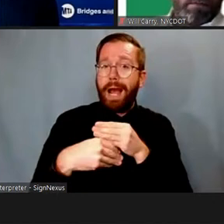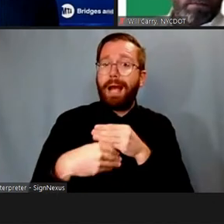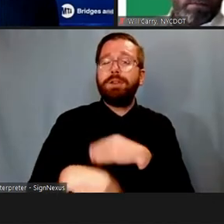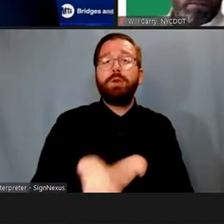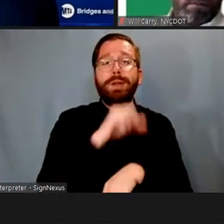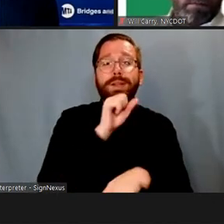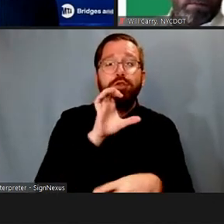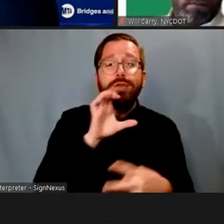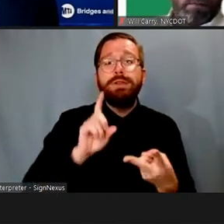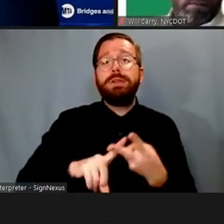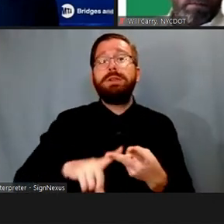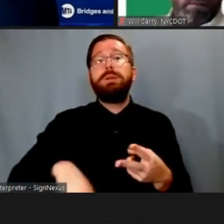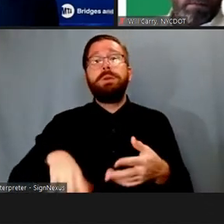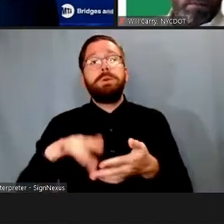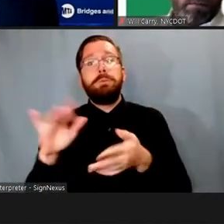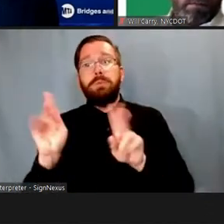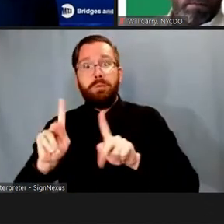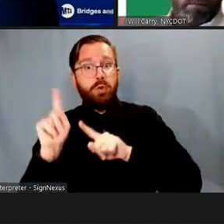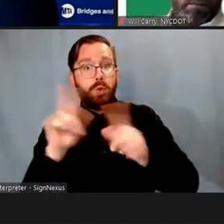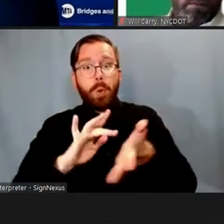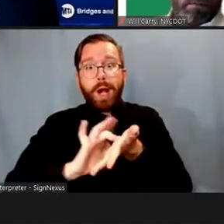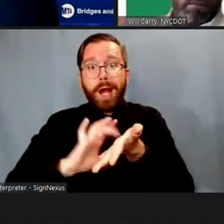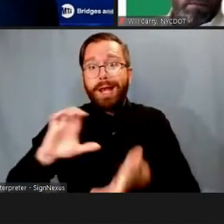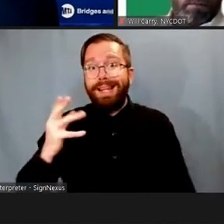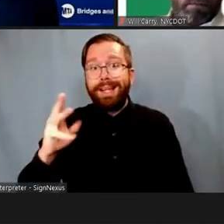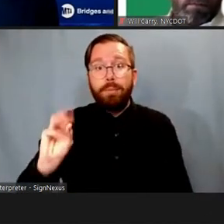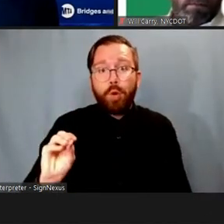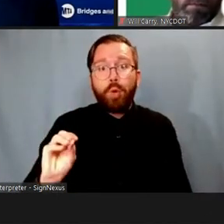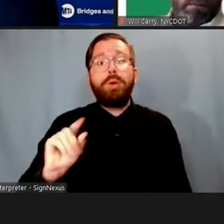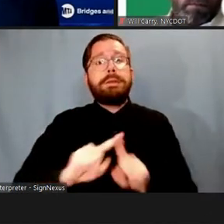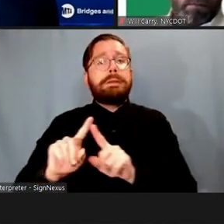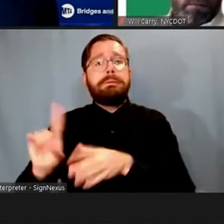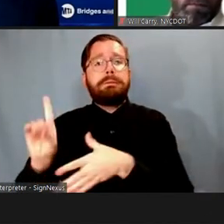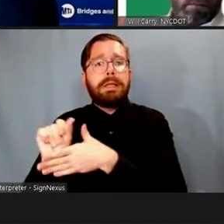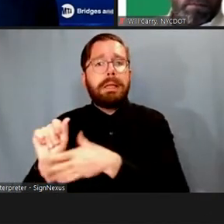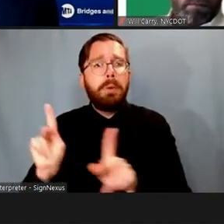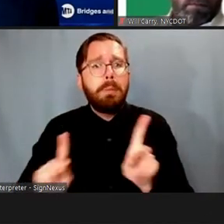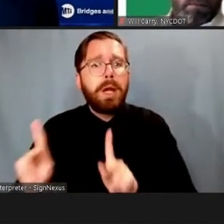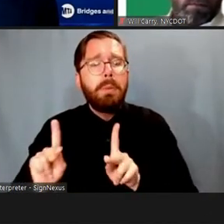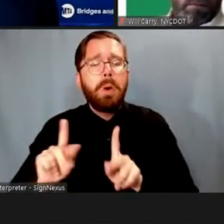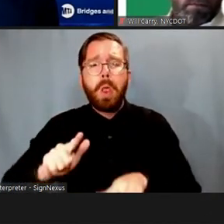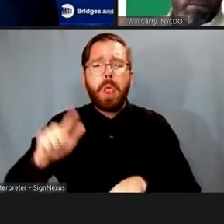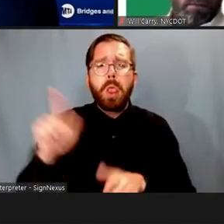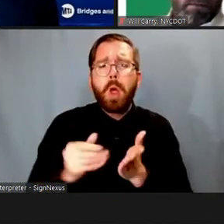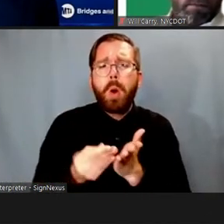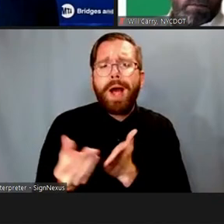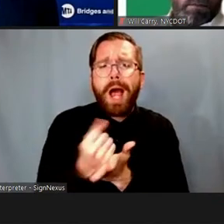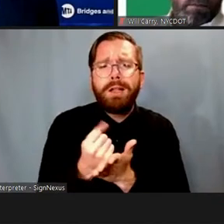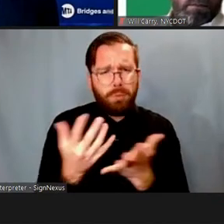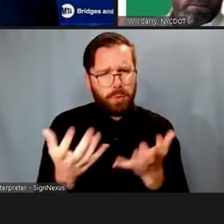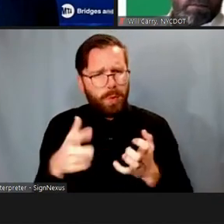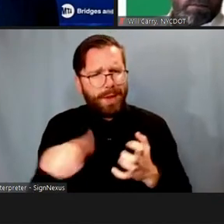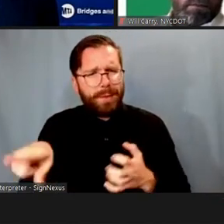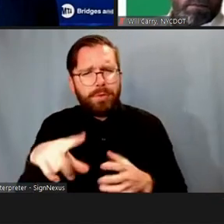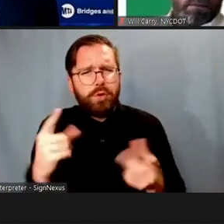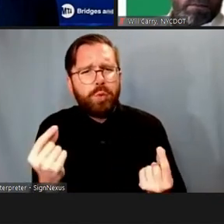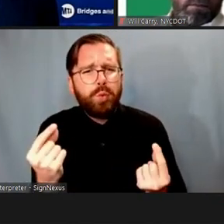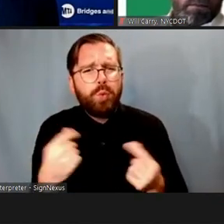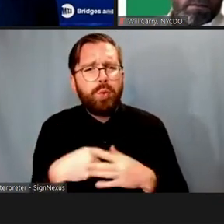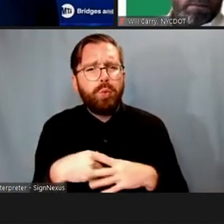driving to medical appointments like chemo low but not low enough income people what do you want them to do they won't